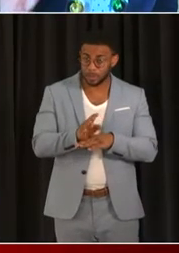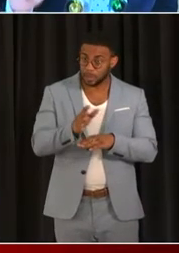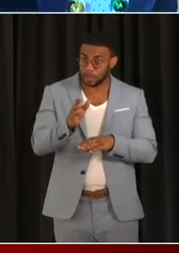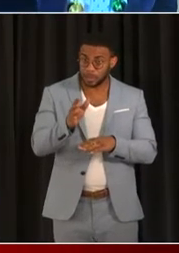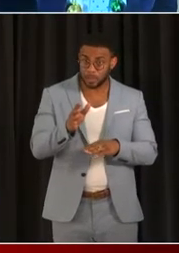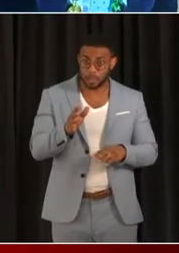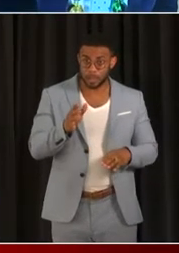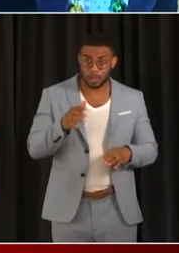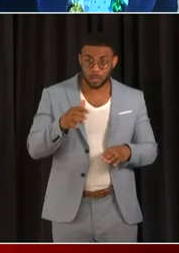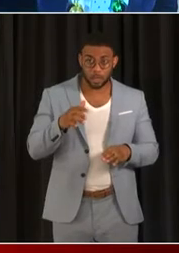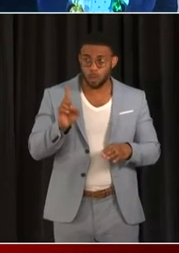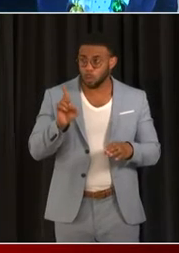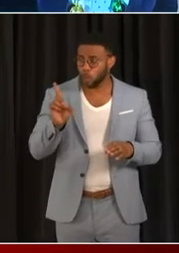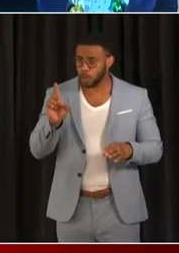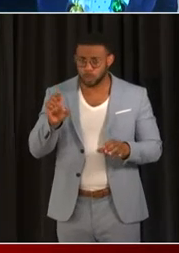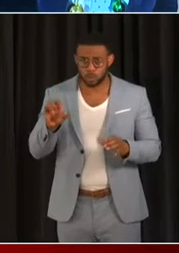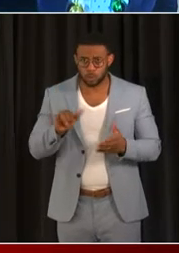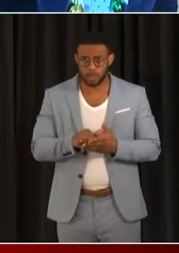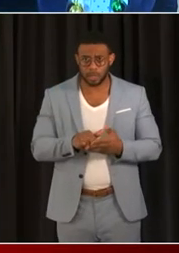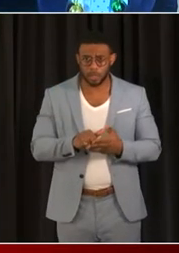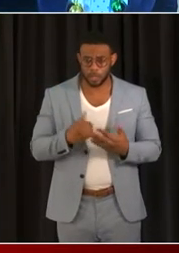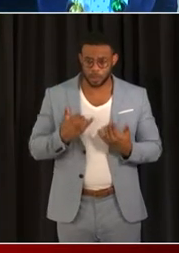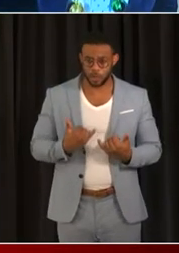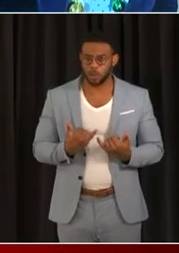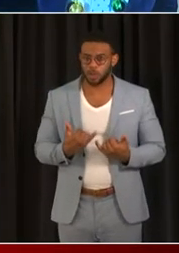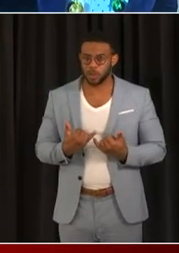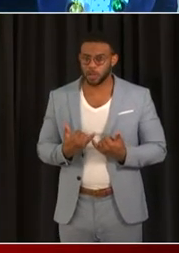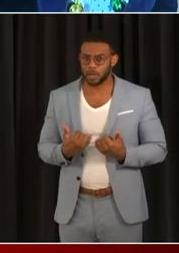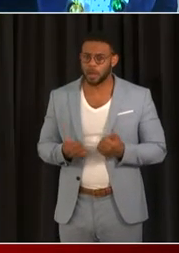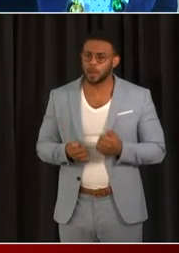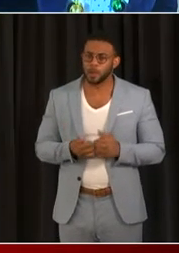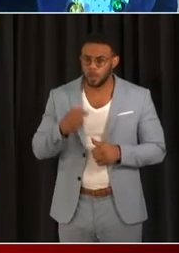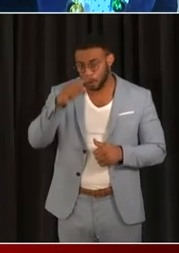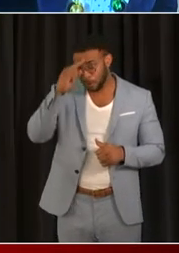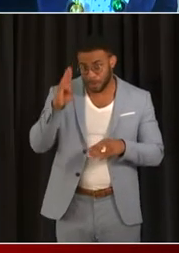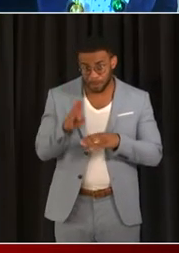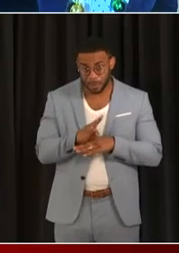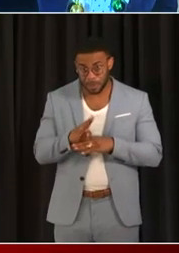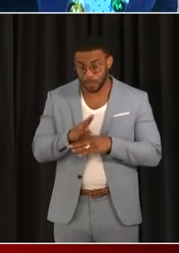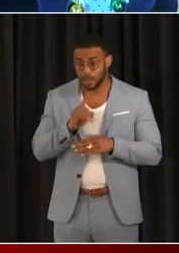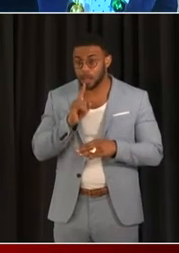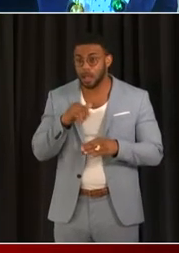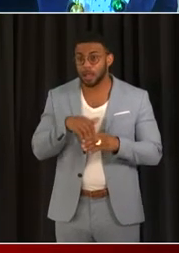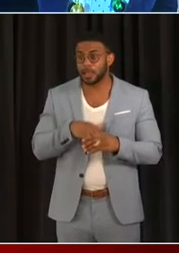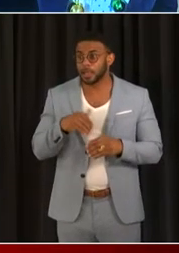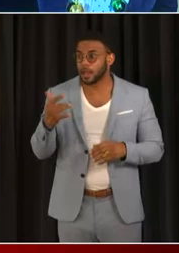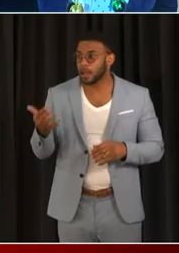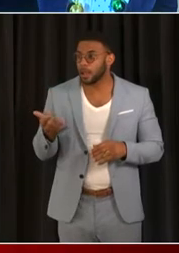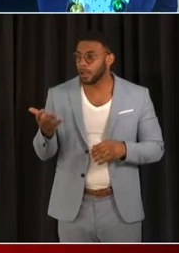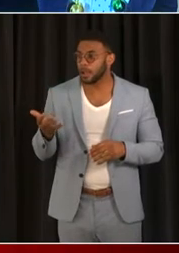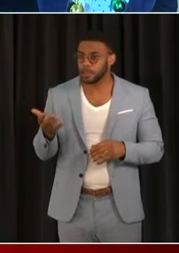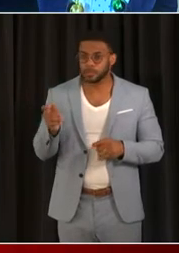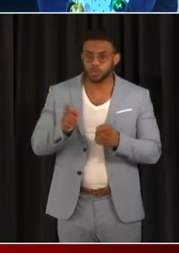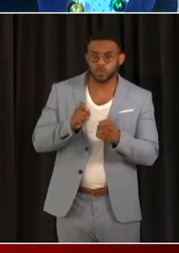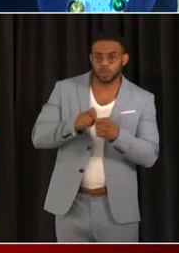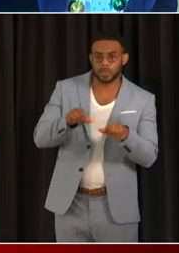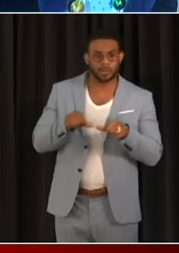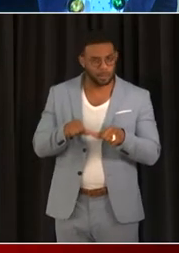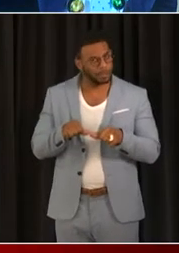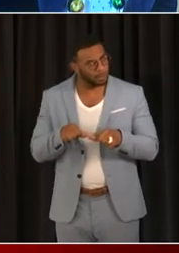And where should we do that? Currently, most black businesses are in